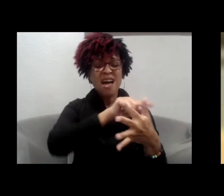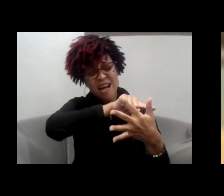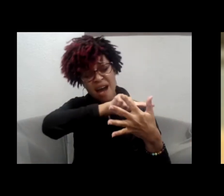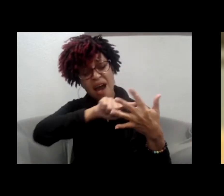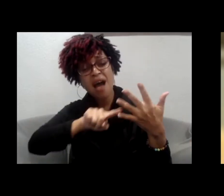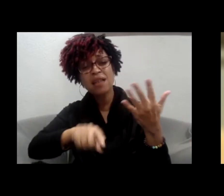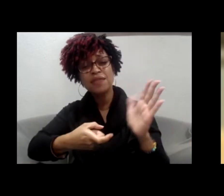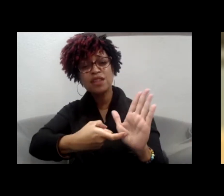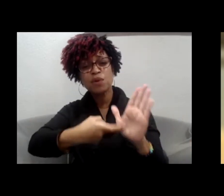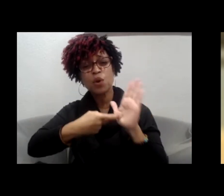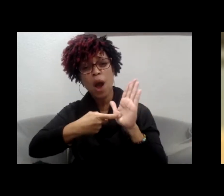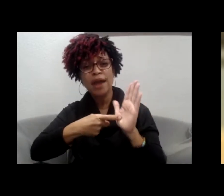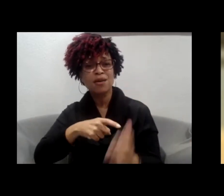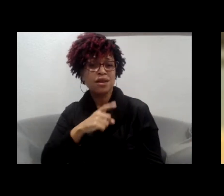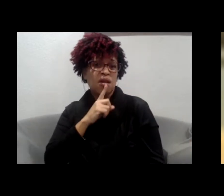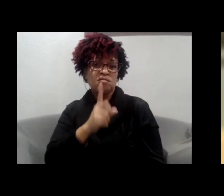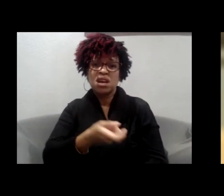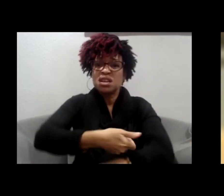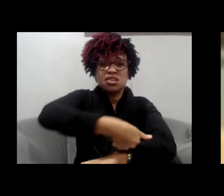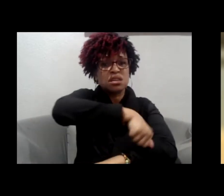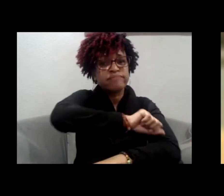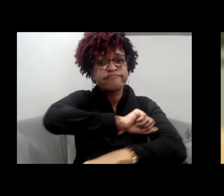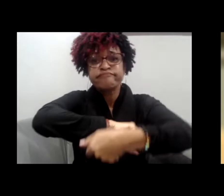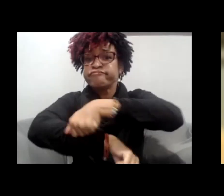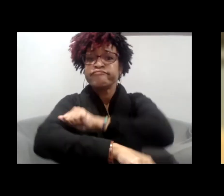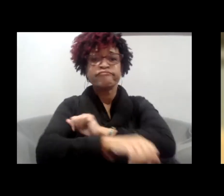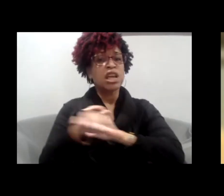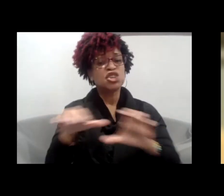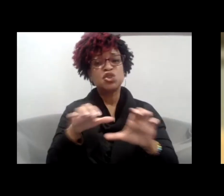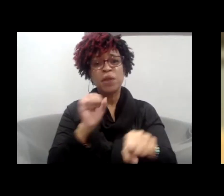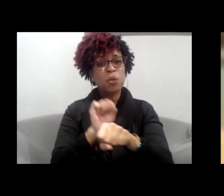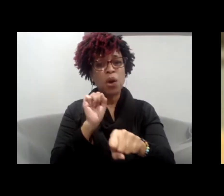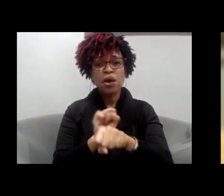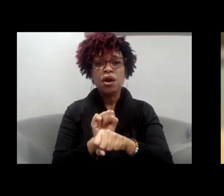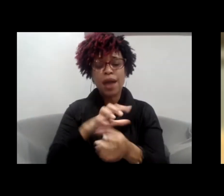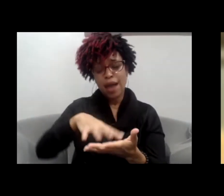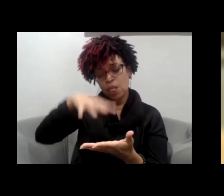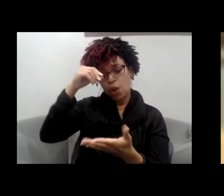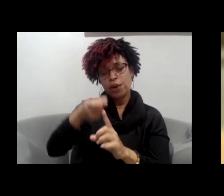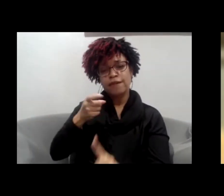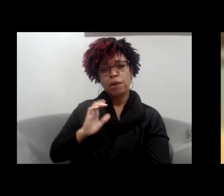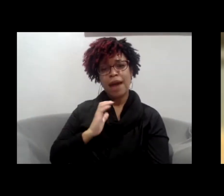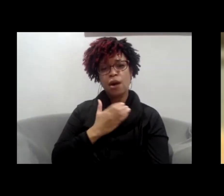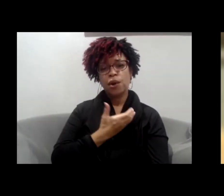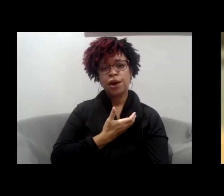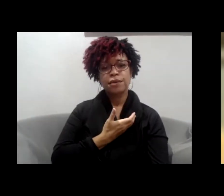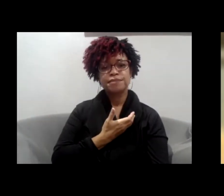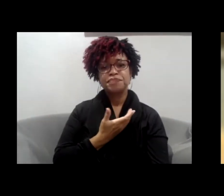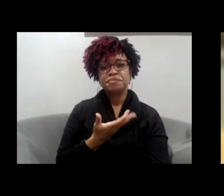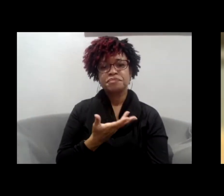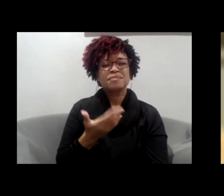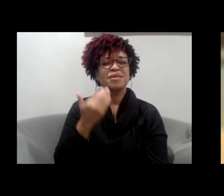requires really just rolling up our sleeves and getting the work done and learning from our sort